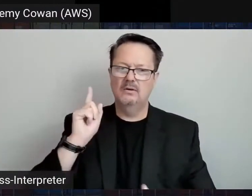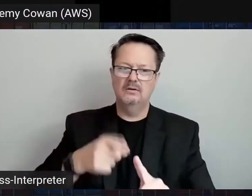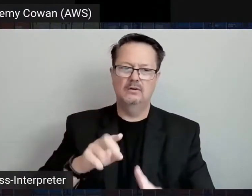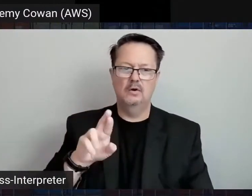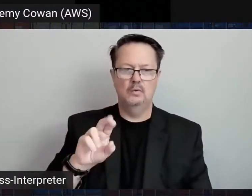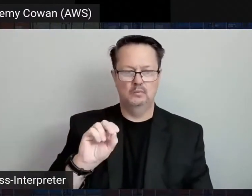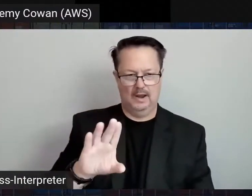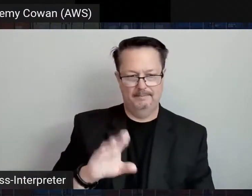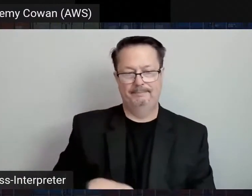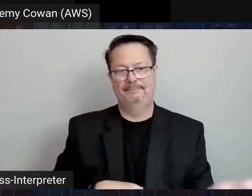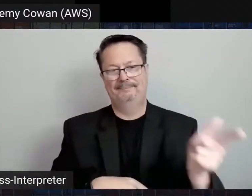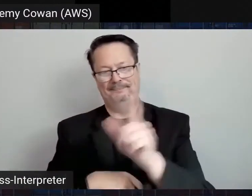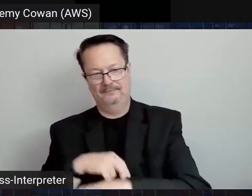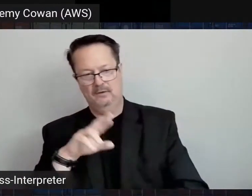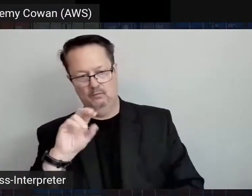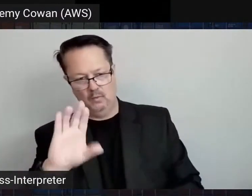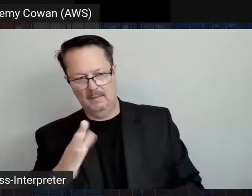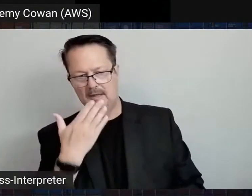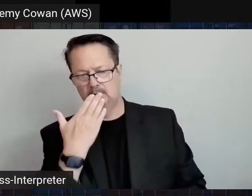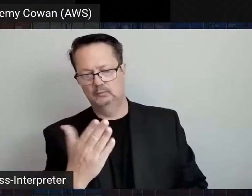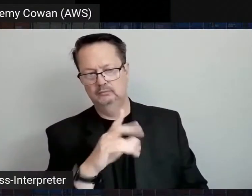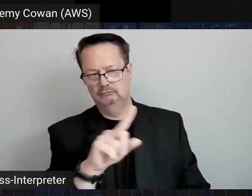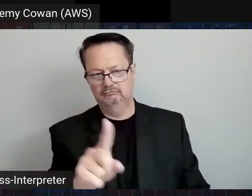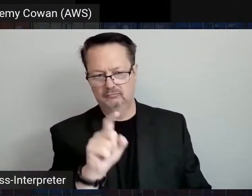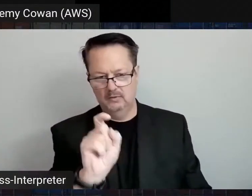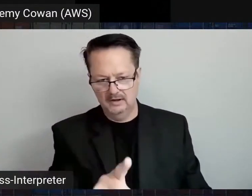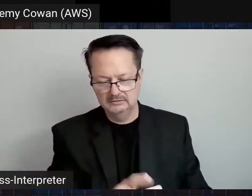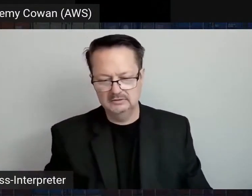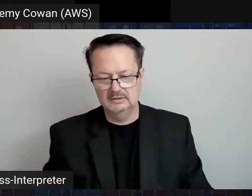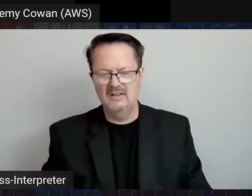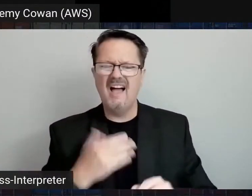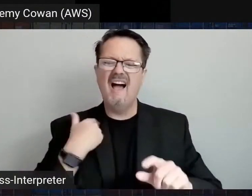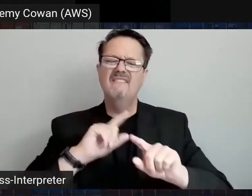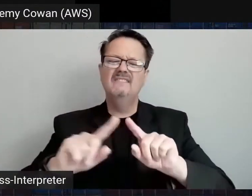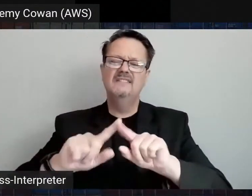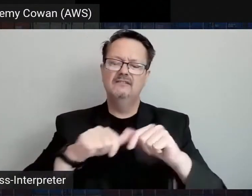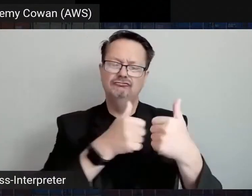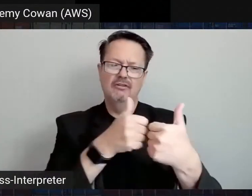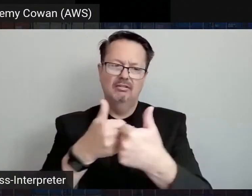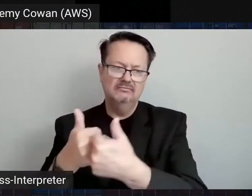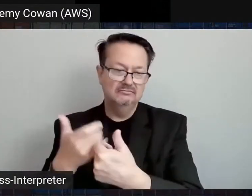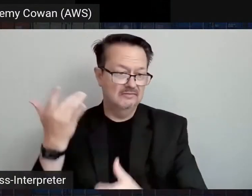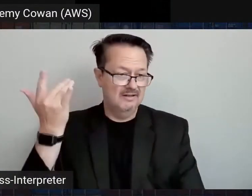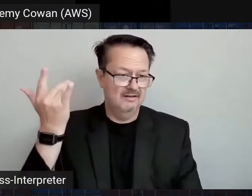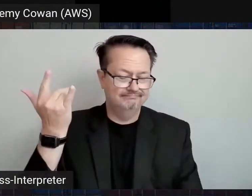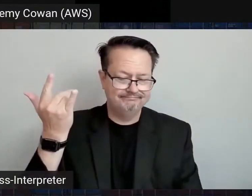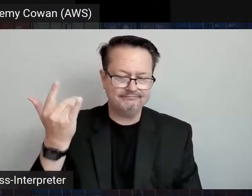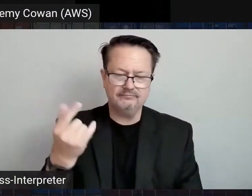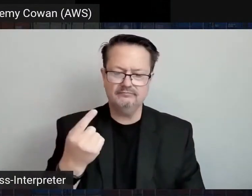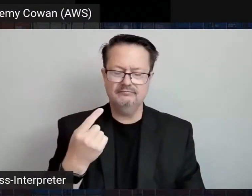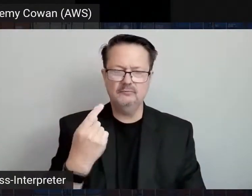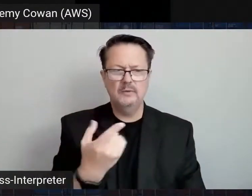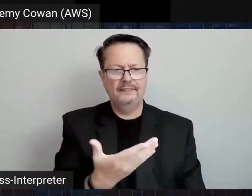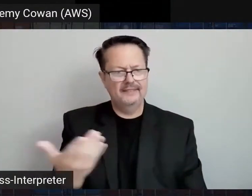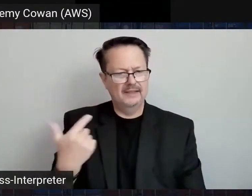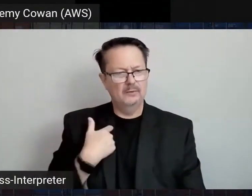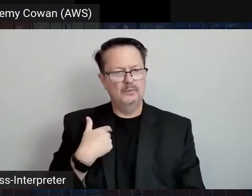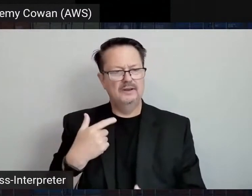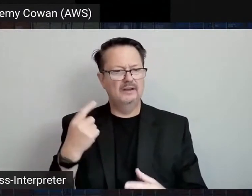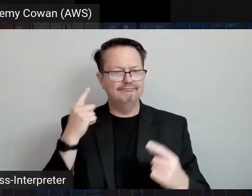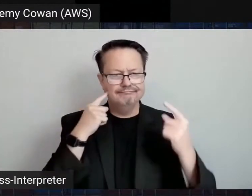Yeah, that's a really good question. There's different challenges because one of the things we've heard from customers is